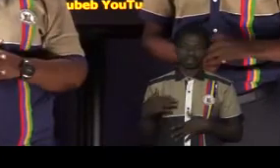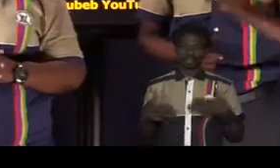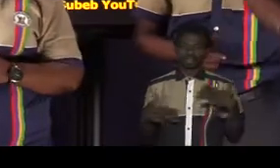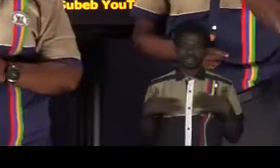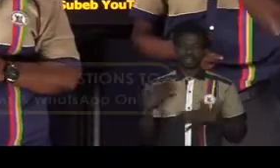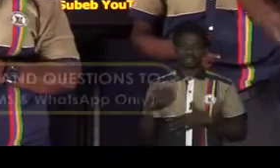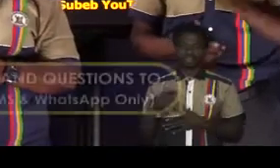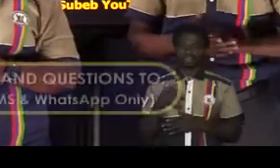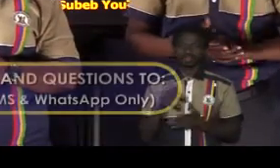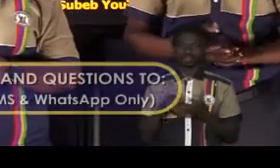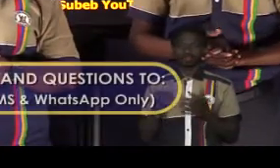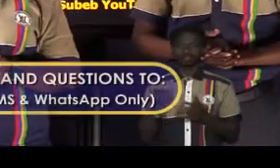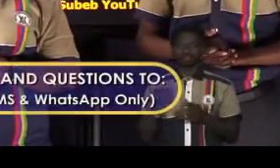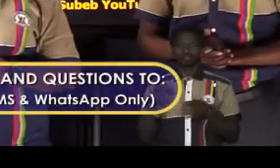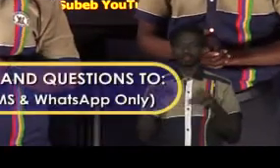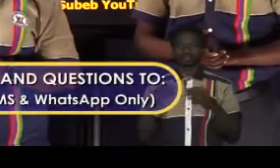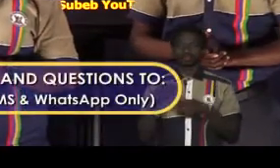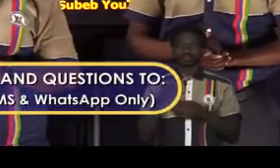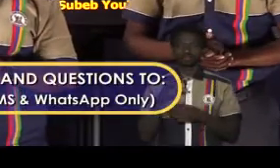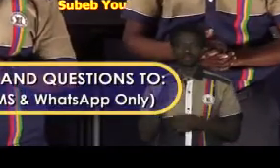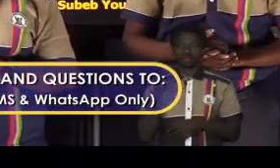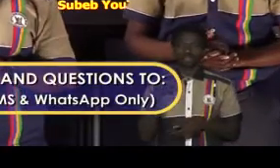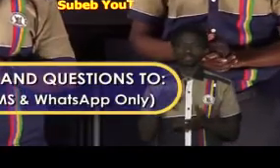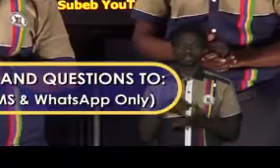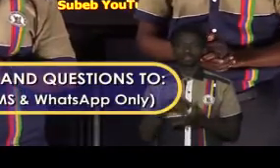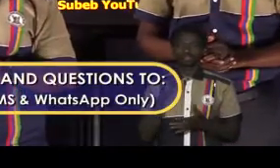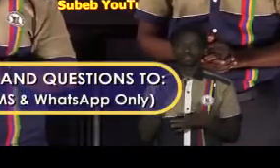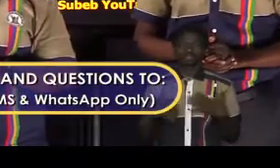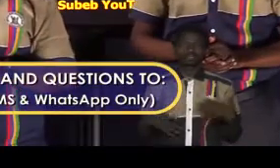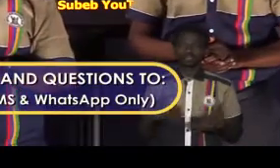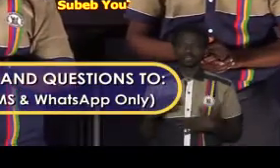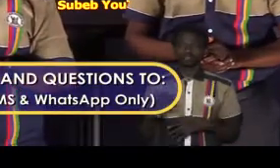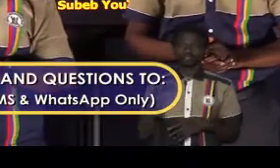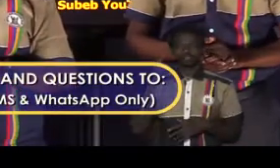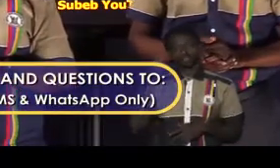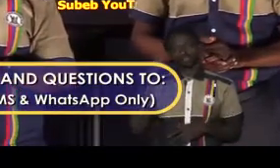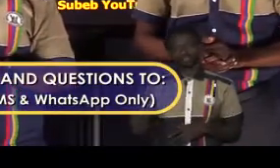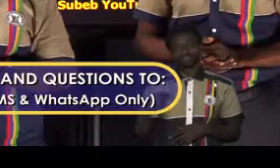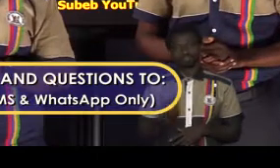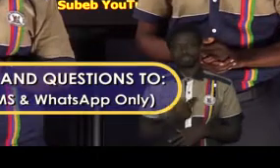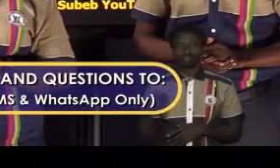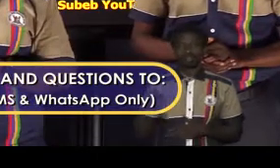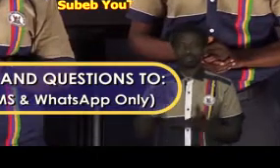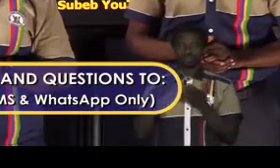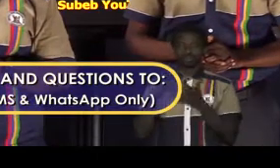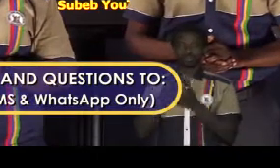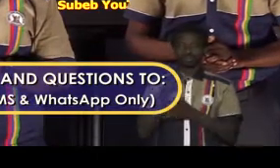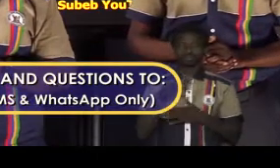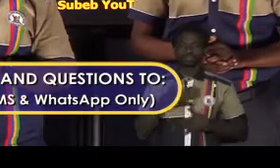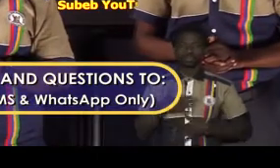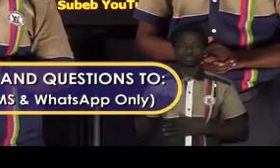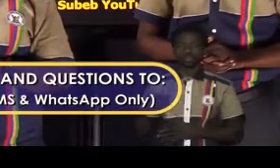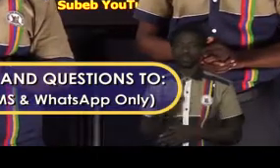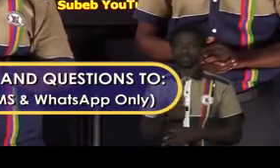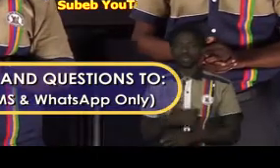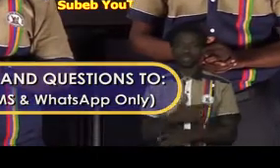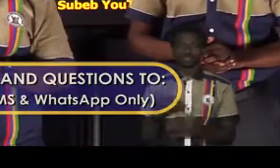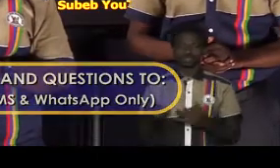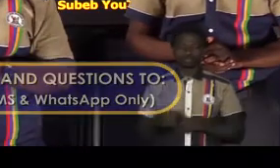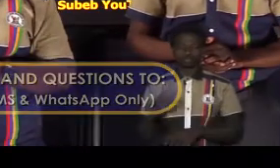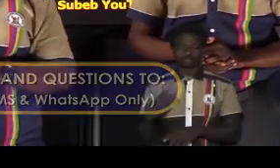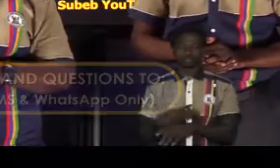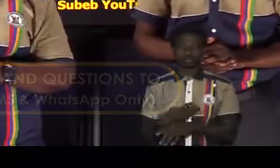exciting edition of the Classroom in Your Home. An exciting one indeed it has been for us. We hope that you enjoyed our lessons today in